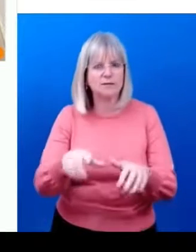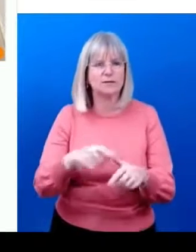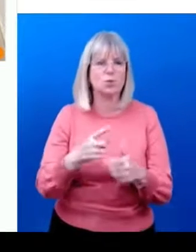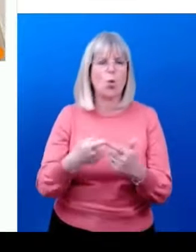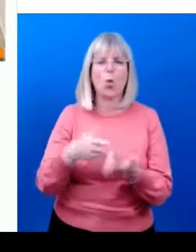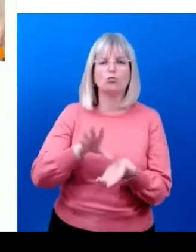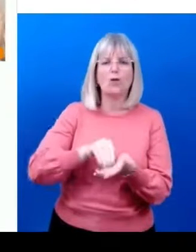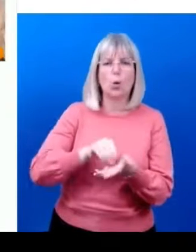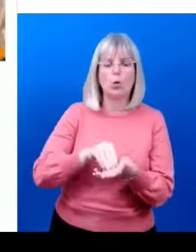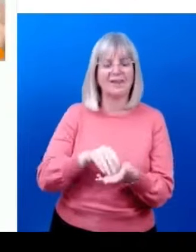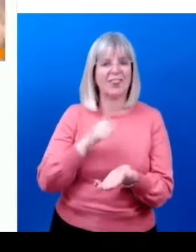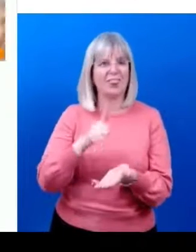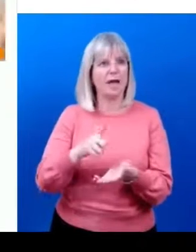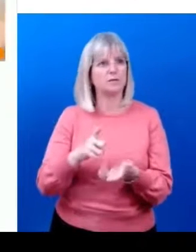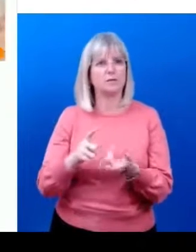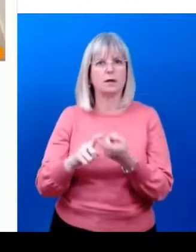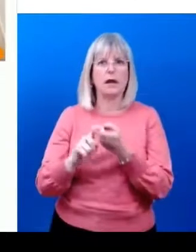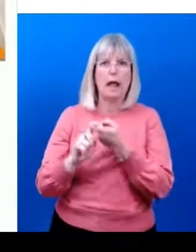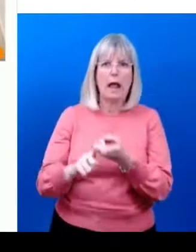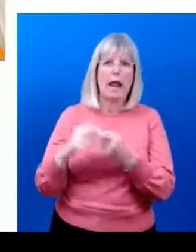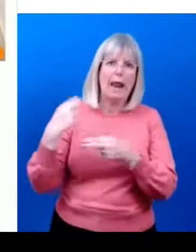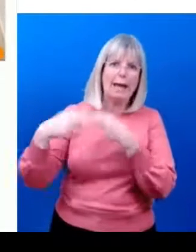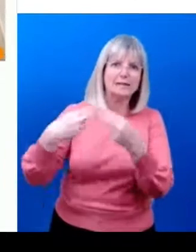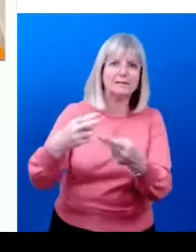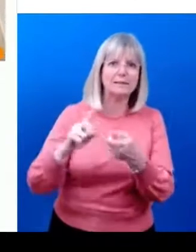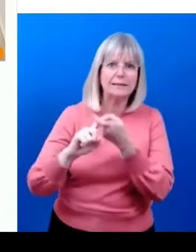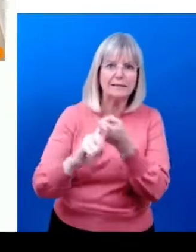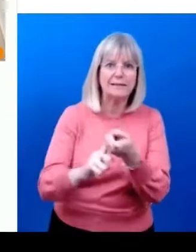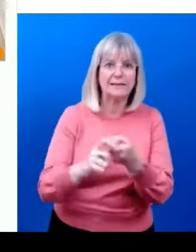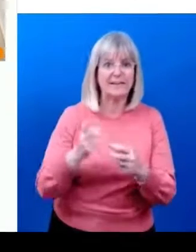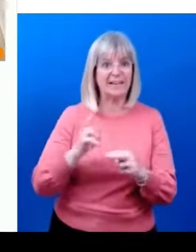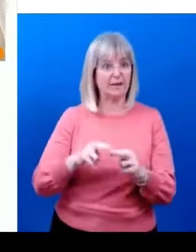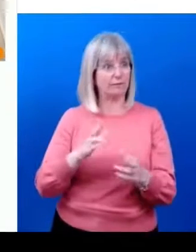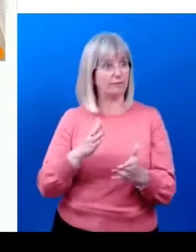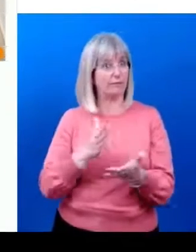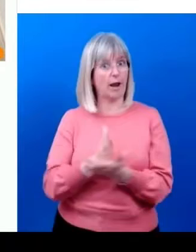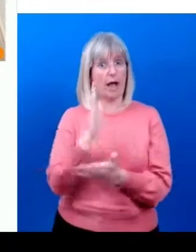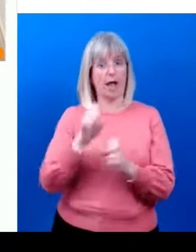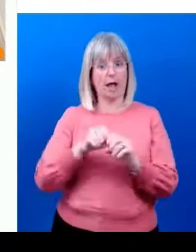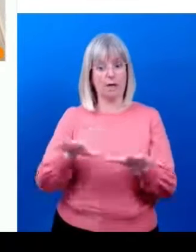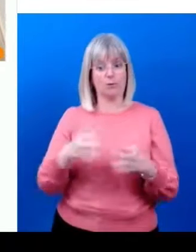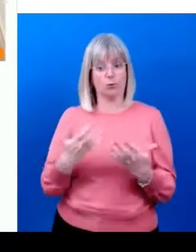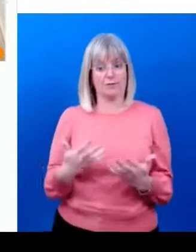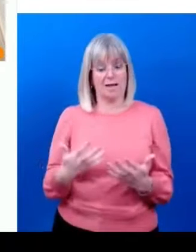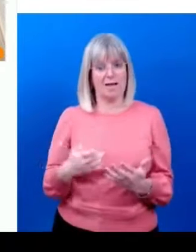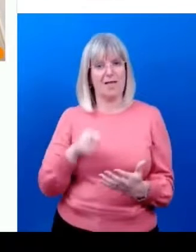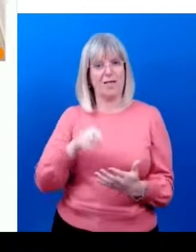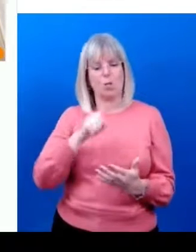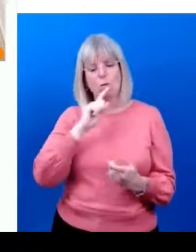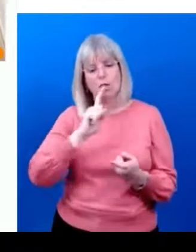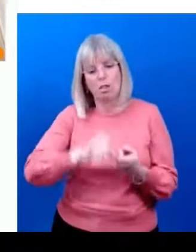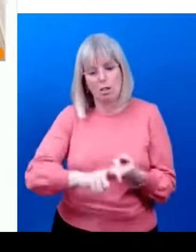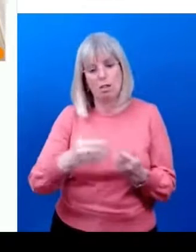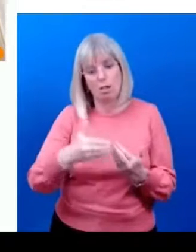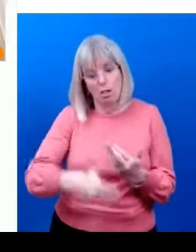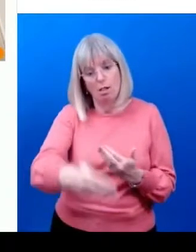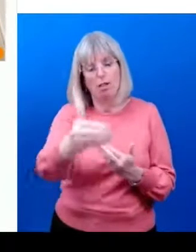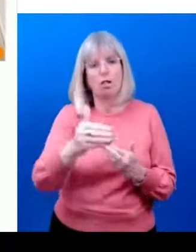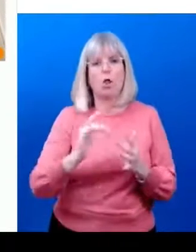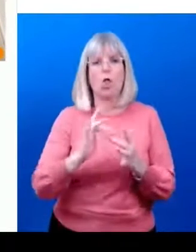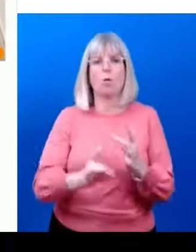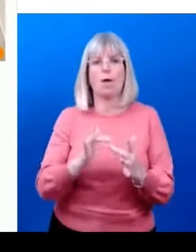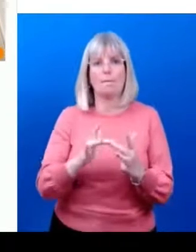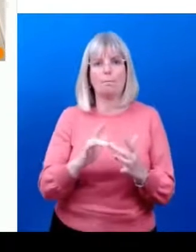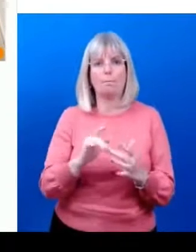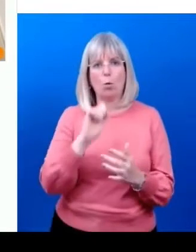today, it's going to stay there on the web. So it's going to be available tomorrow. It might be available in